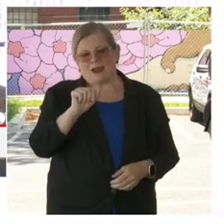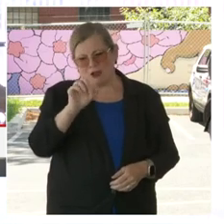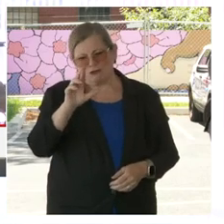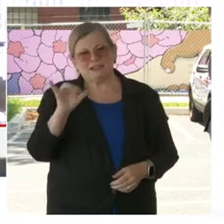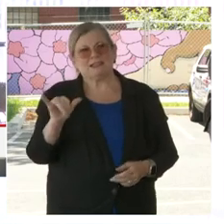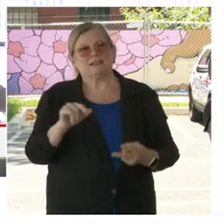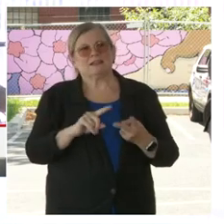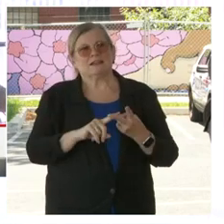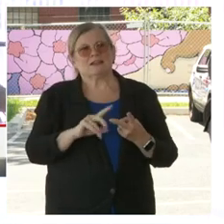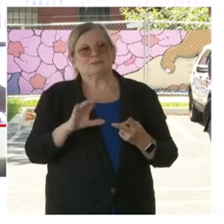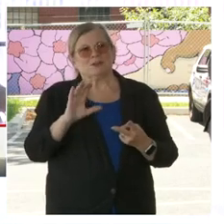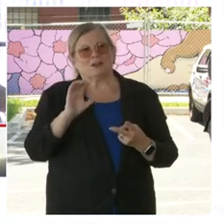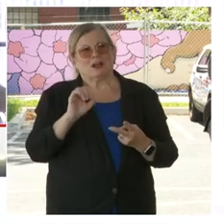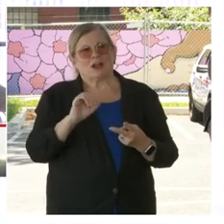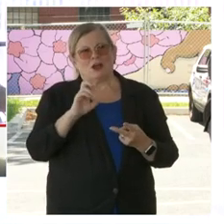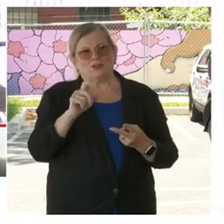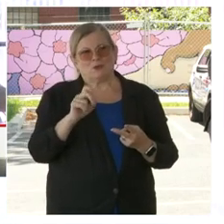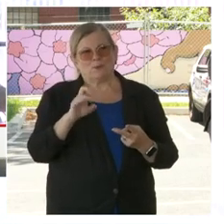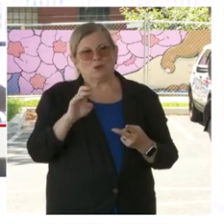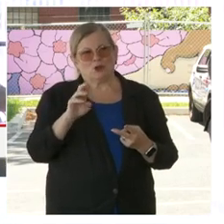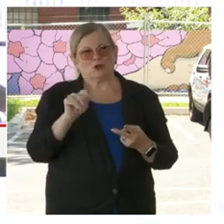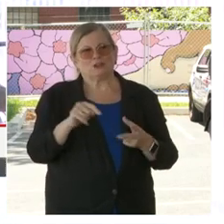Mr. Bunn,